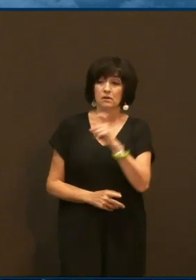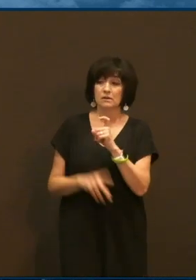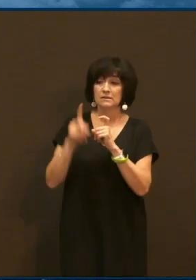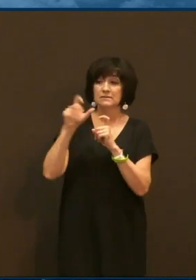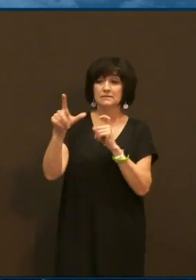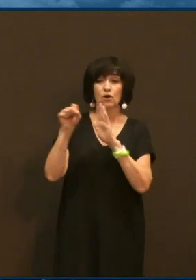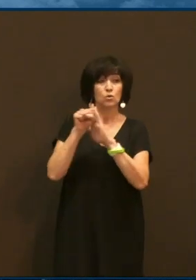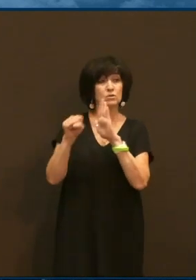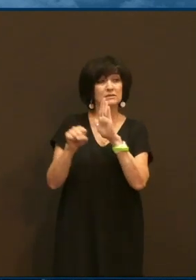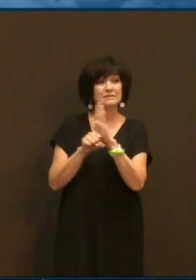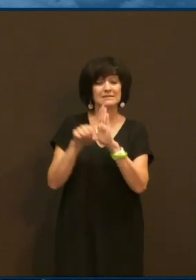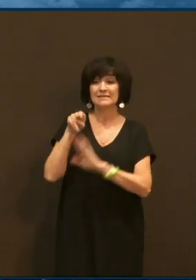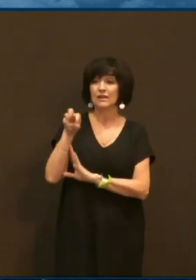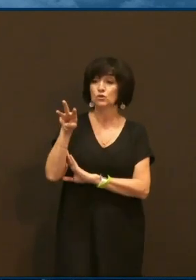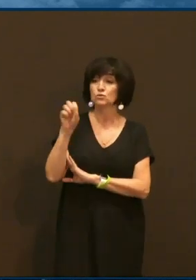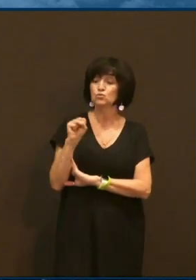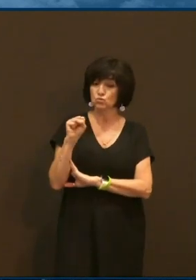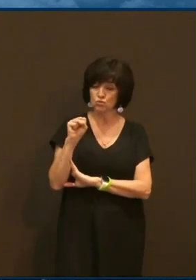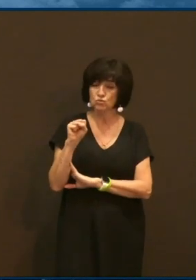asset forfeiture?